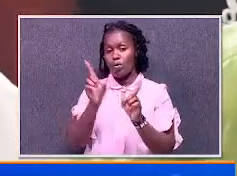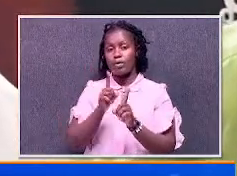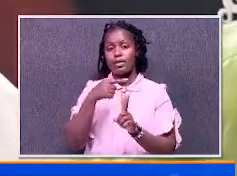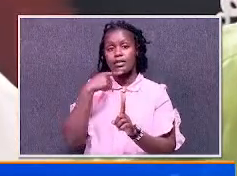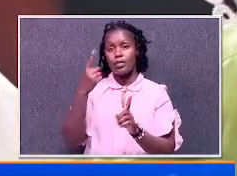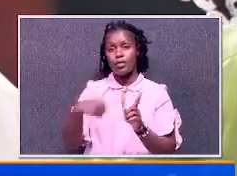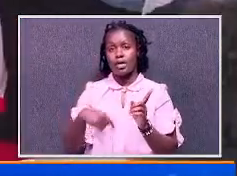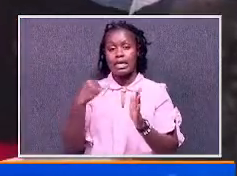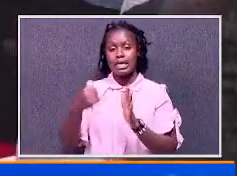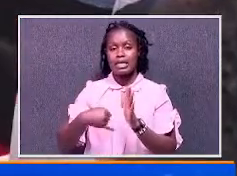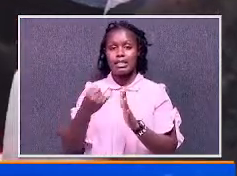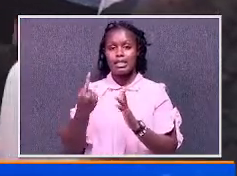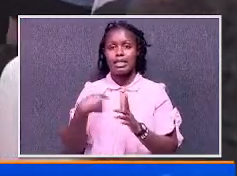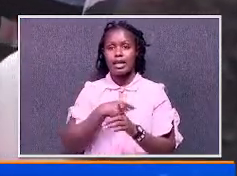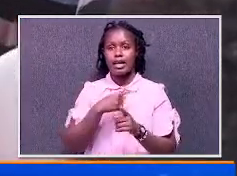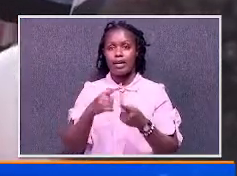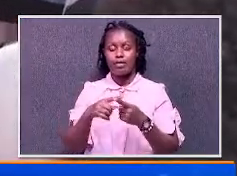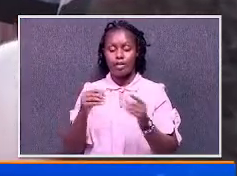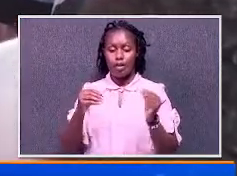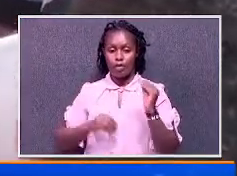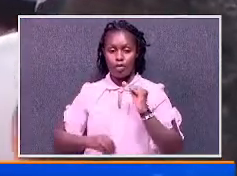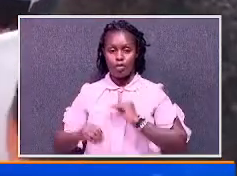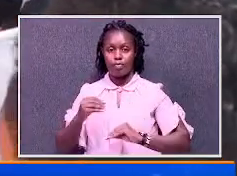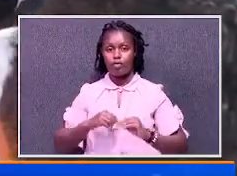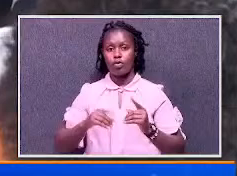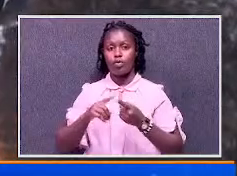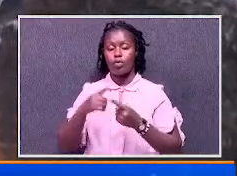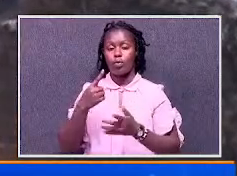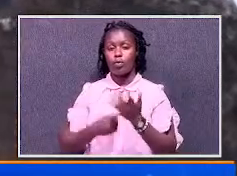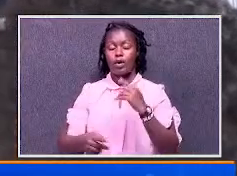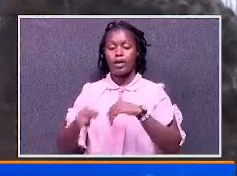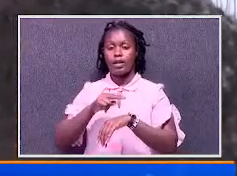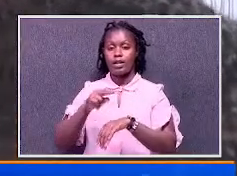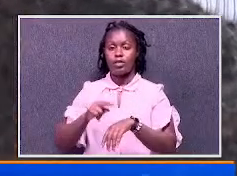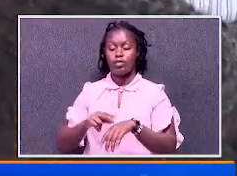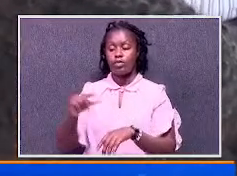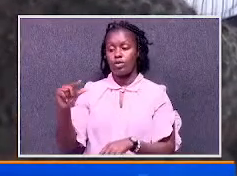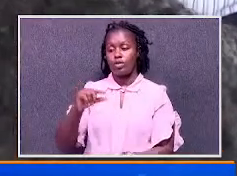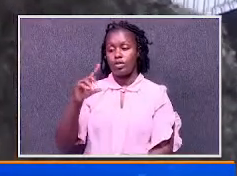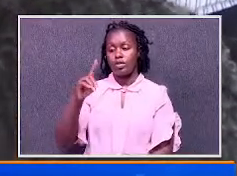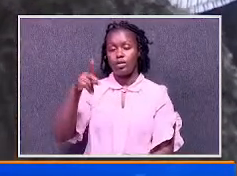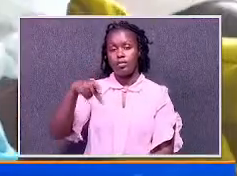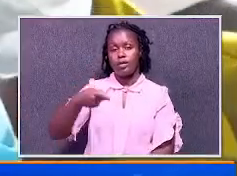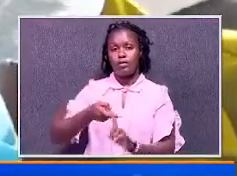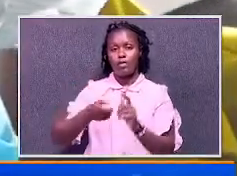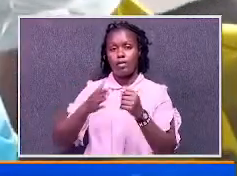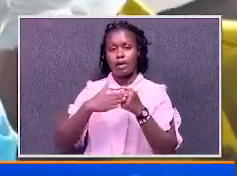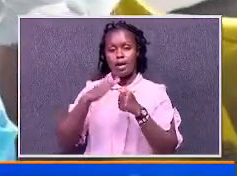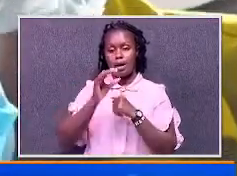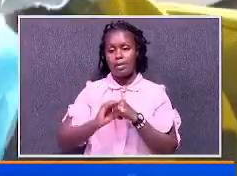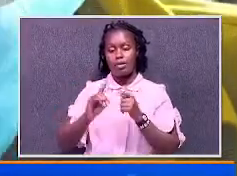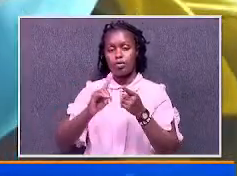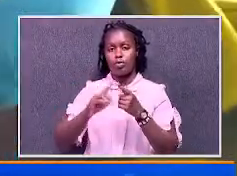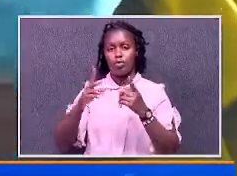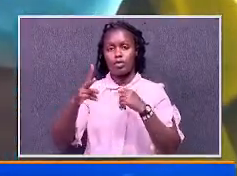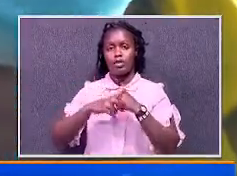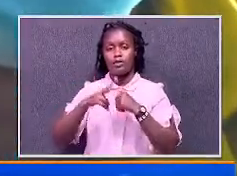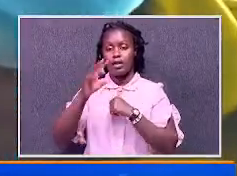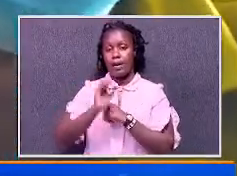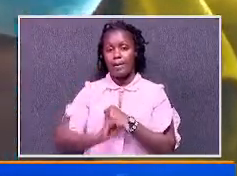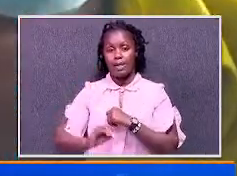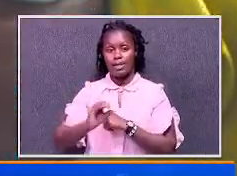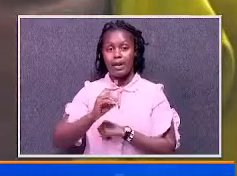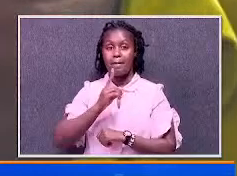industries have depressed their contribution towards the nation's GDP from 9% to 7%, which he